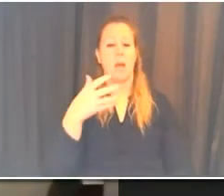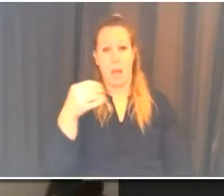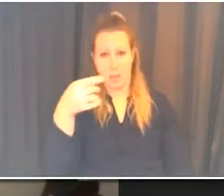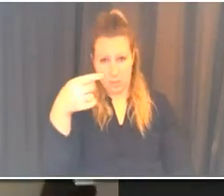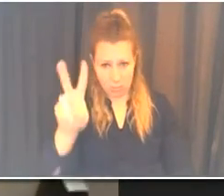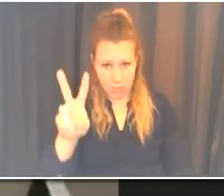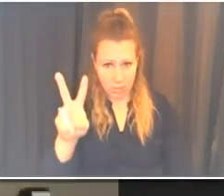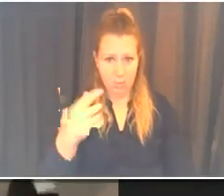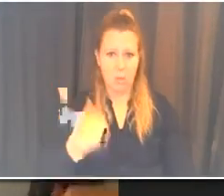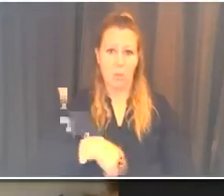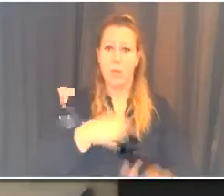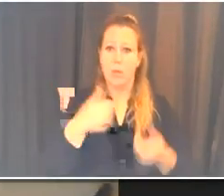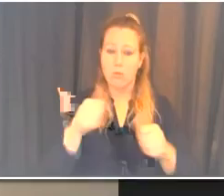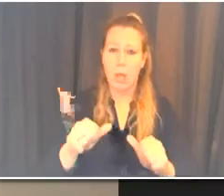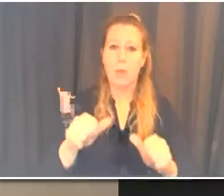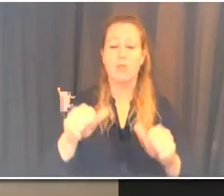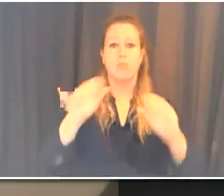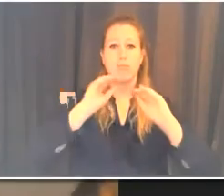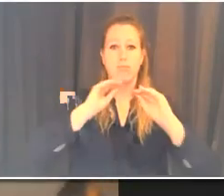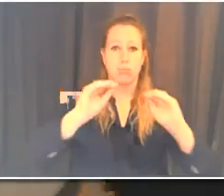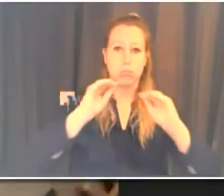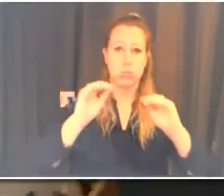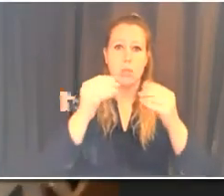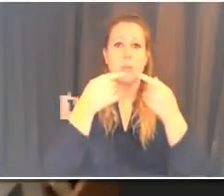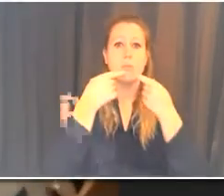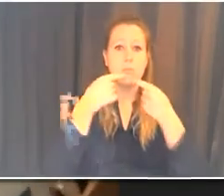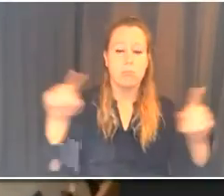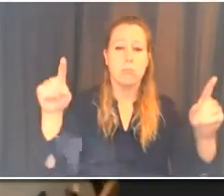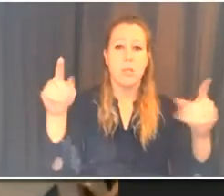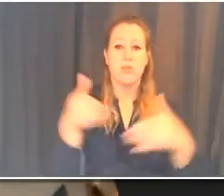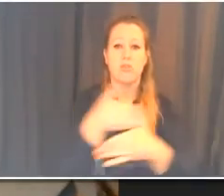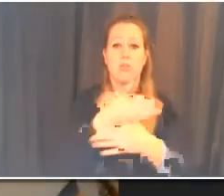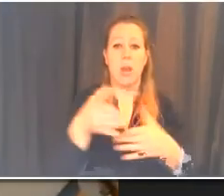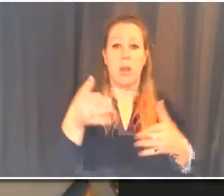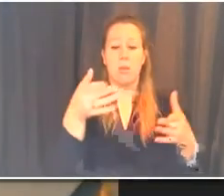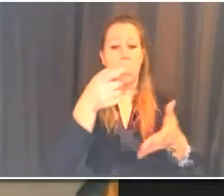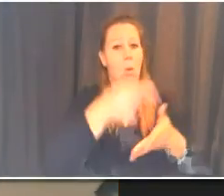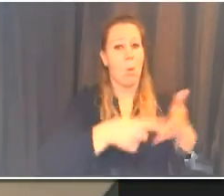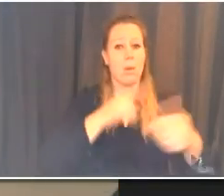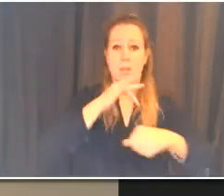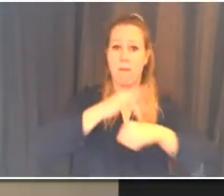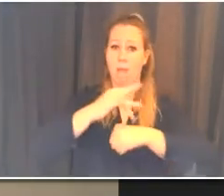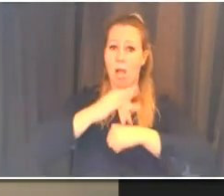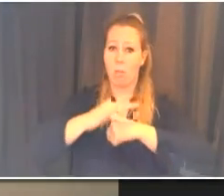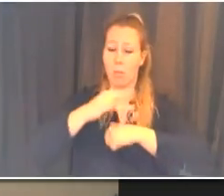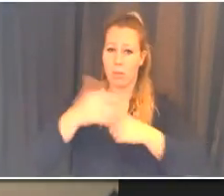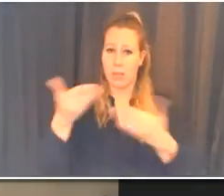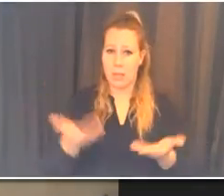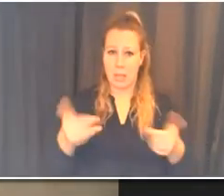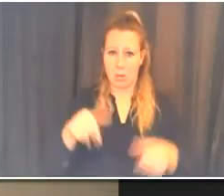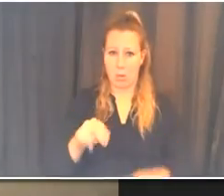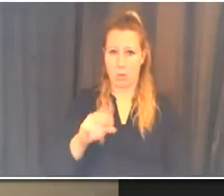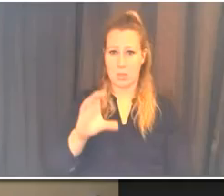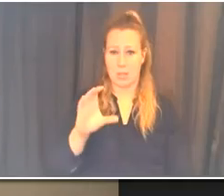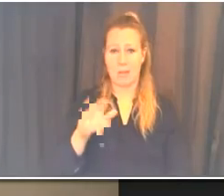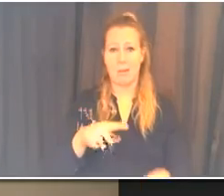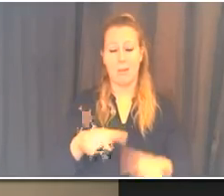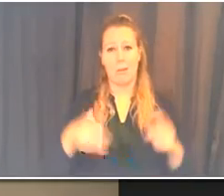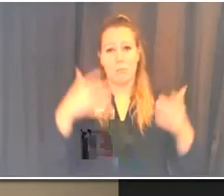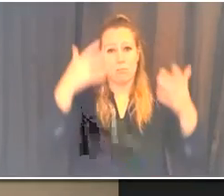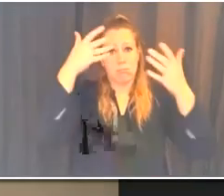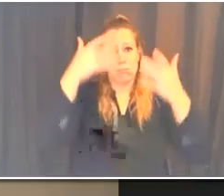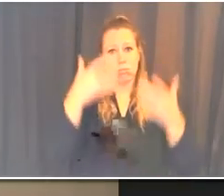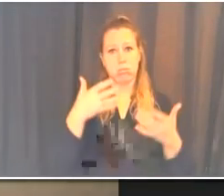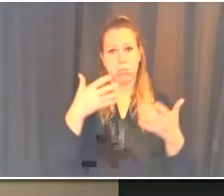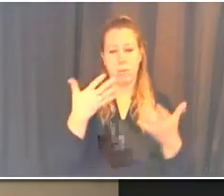work scope so last jary um I was invited to the radio for an interview